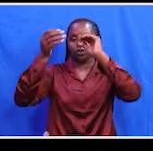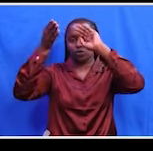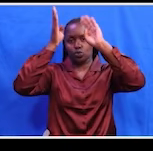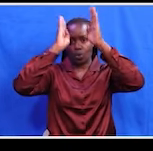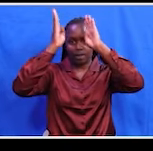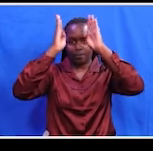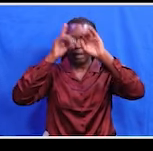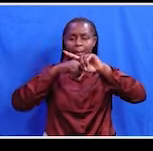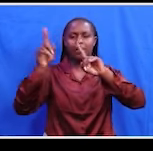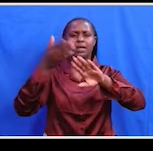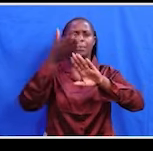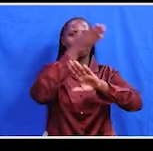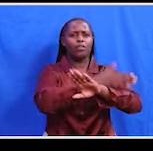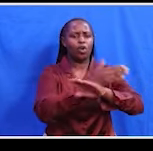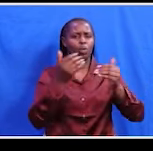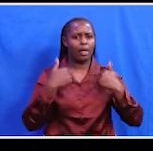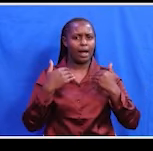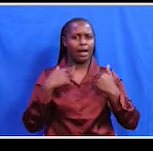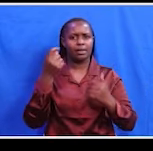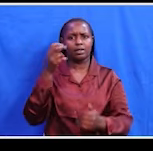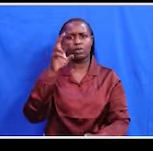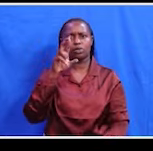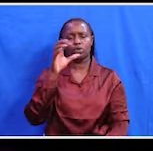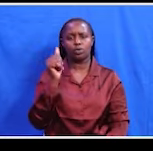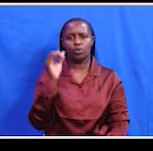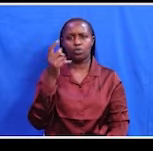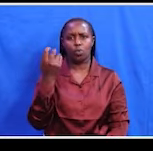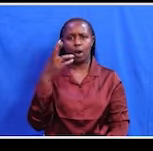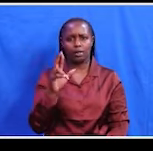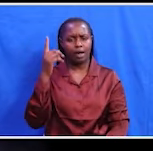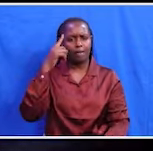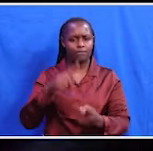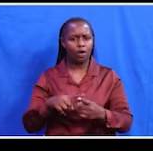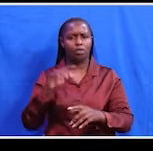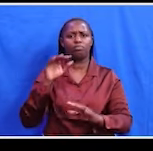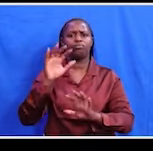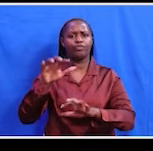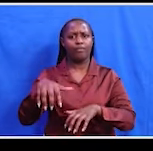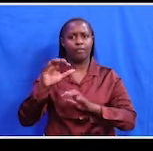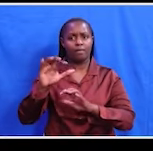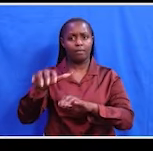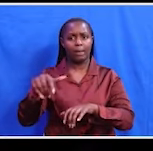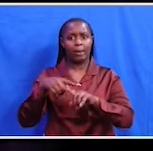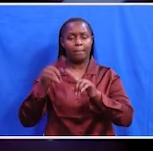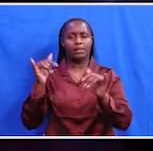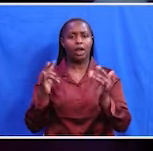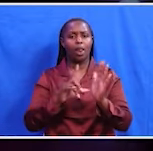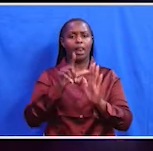tractors because of the land that they were plowing. Now, today, more universities buying donkeys.